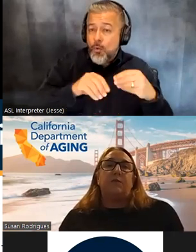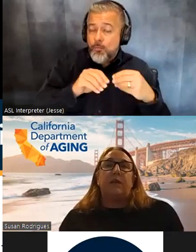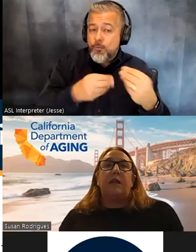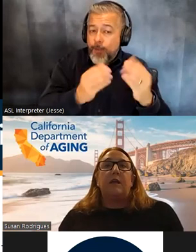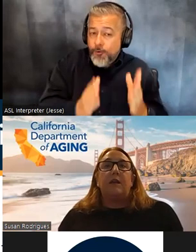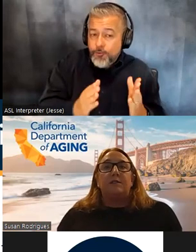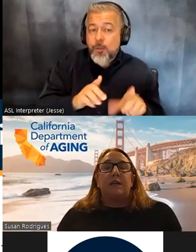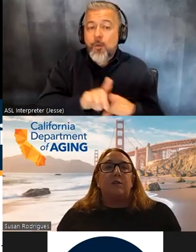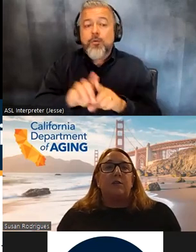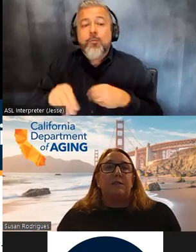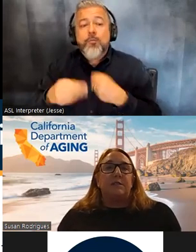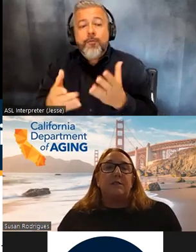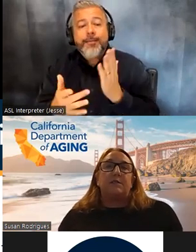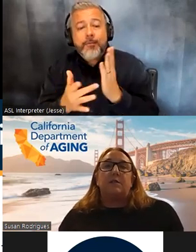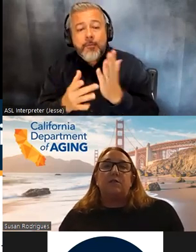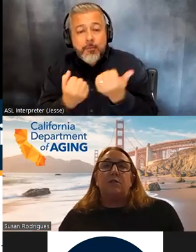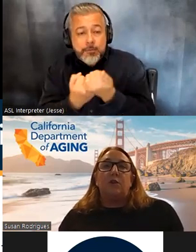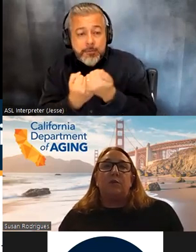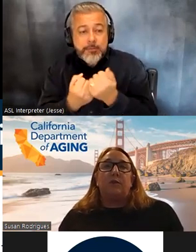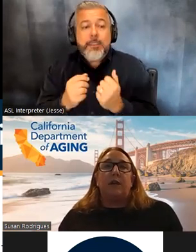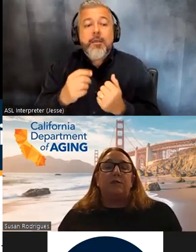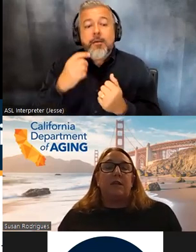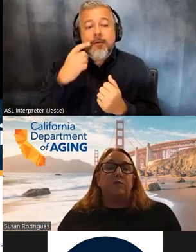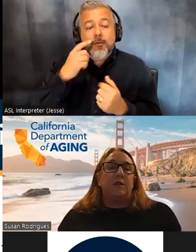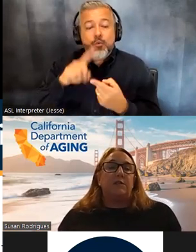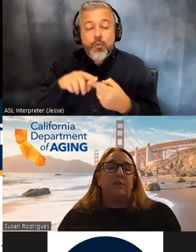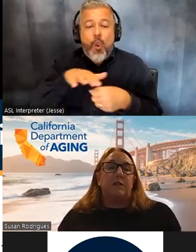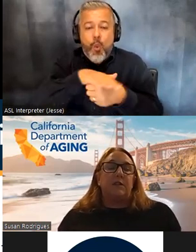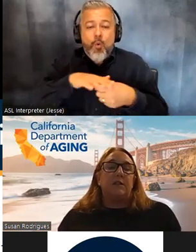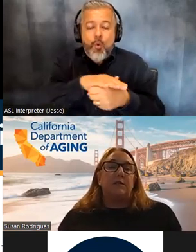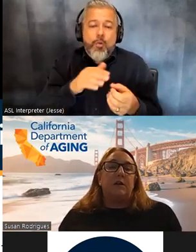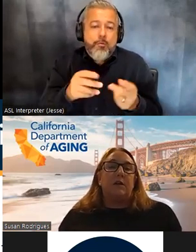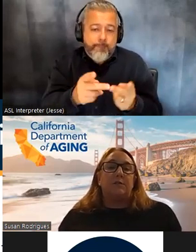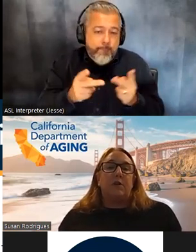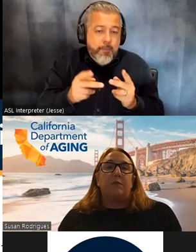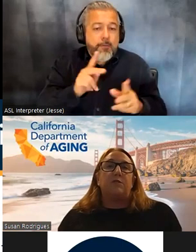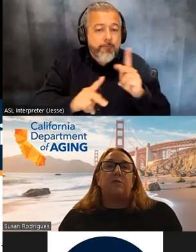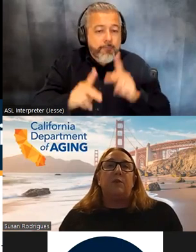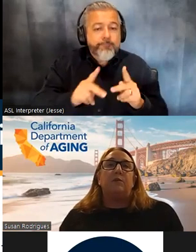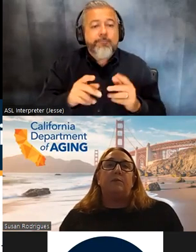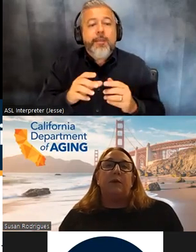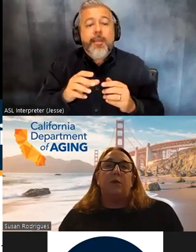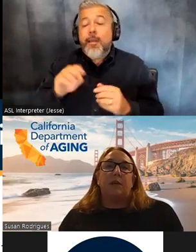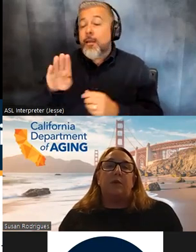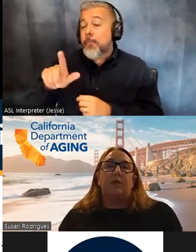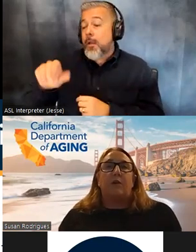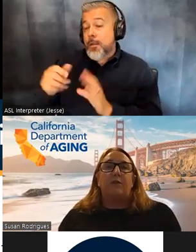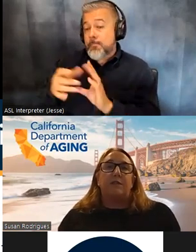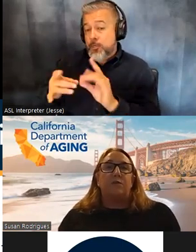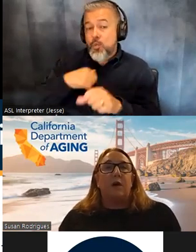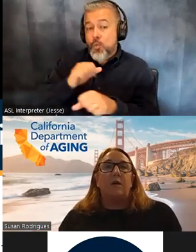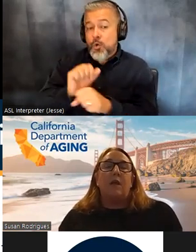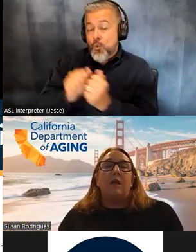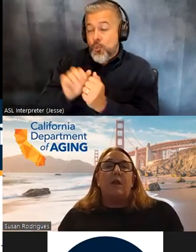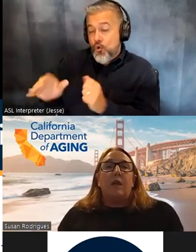be providing technical assistance to local providers as well as to facilities. As Blanca mentioned, we will be working with her office